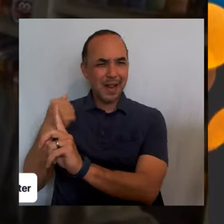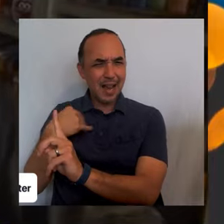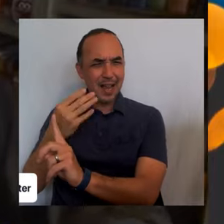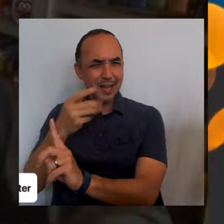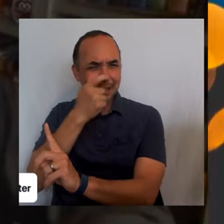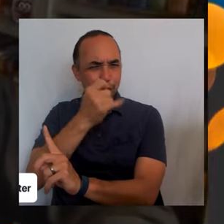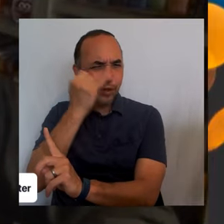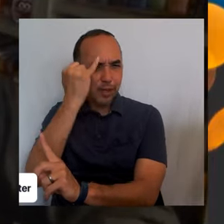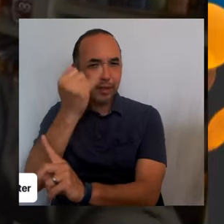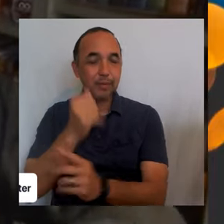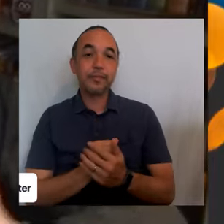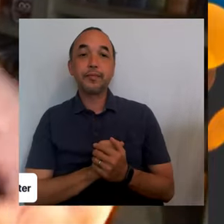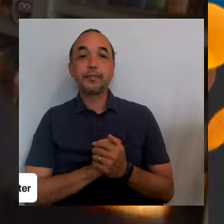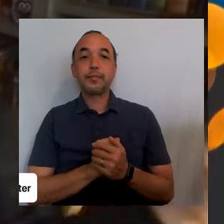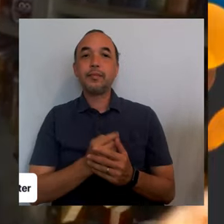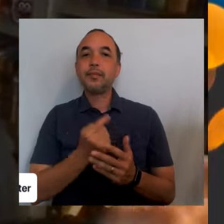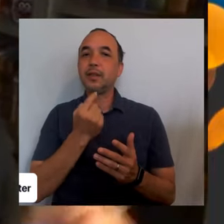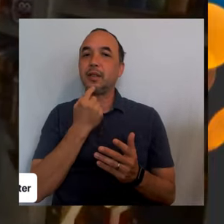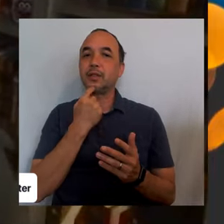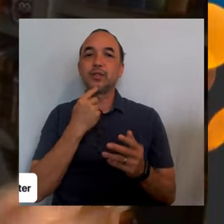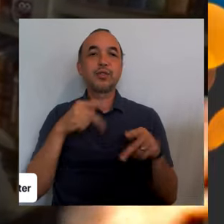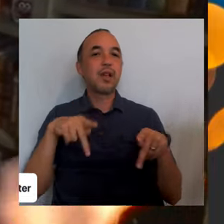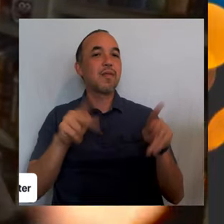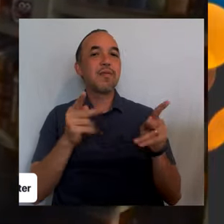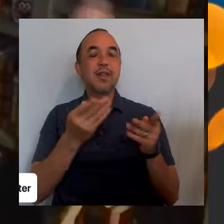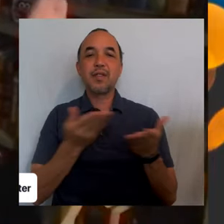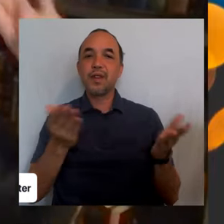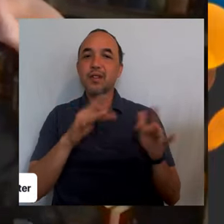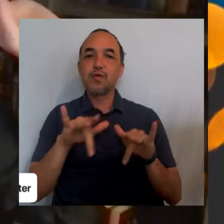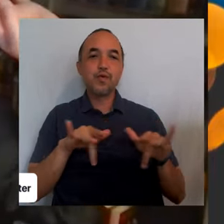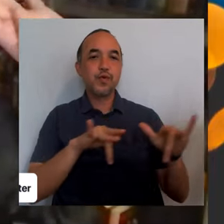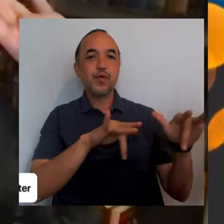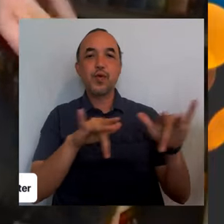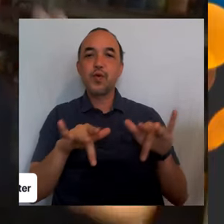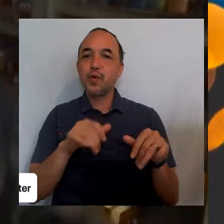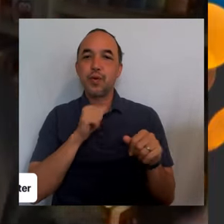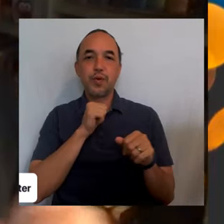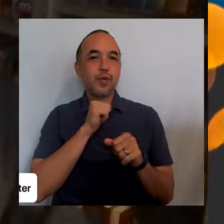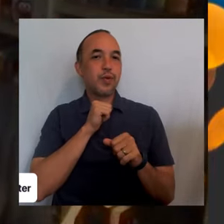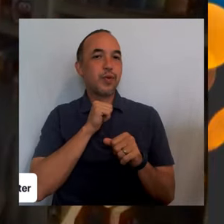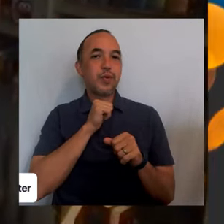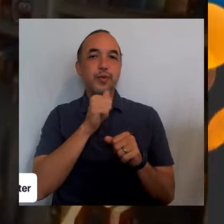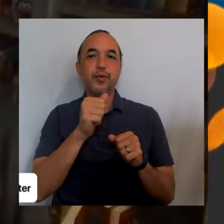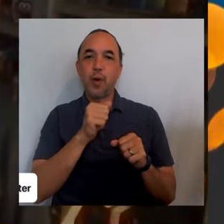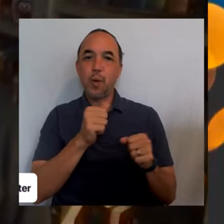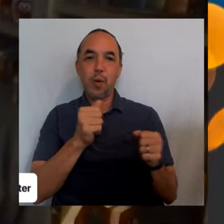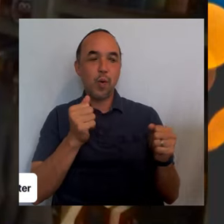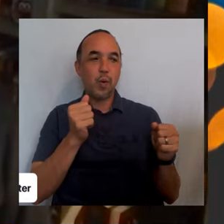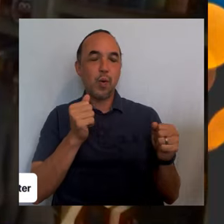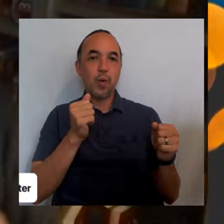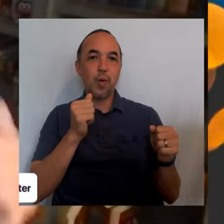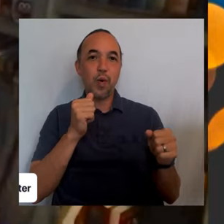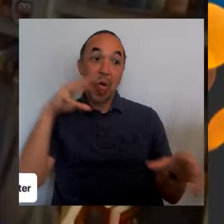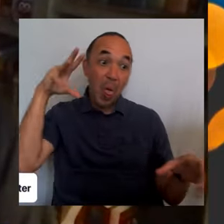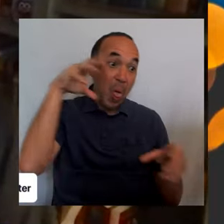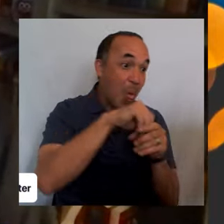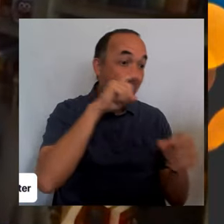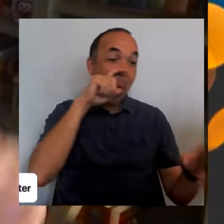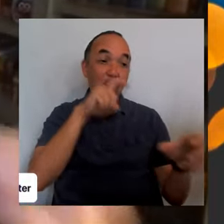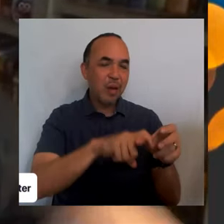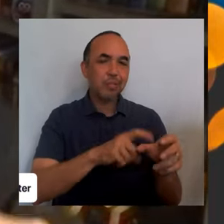let the stuff roll. Don't contaminate. Just stay. So the owner